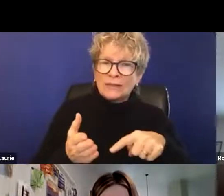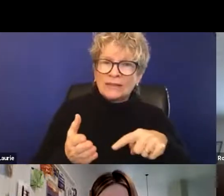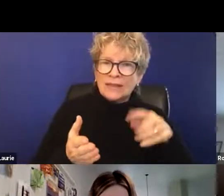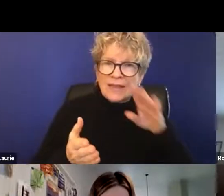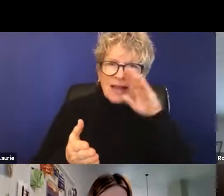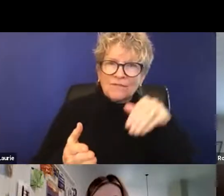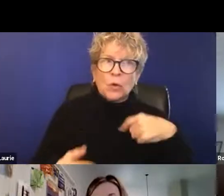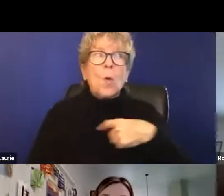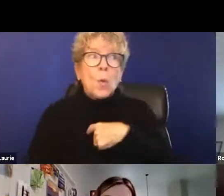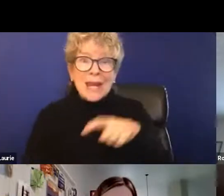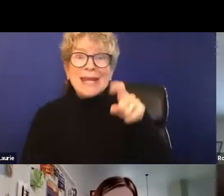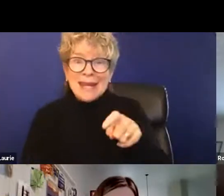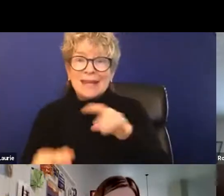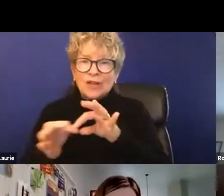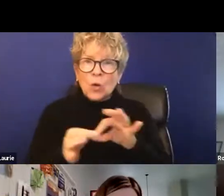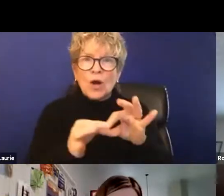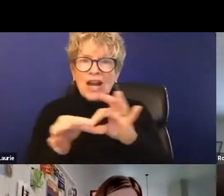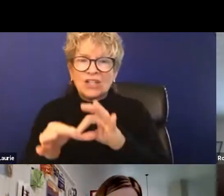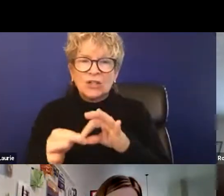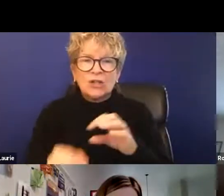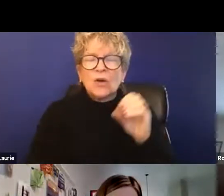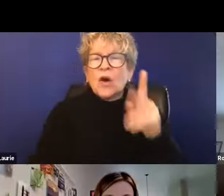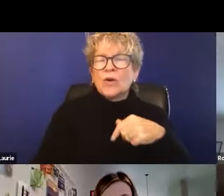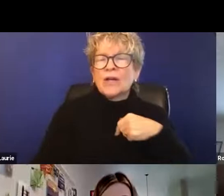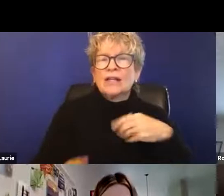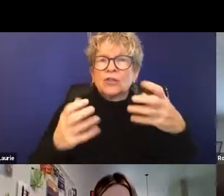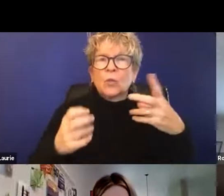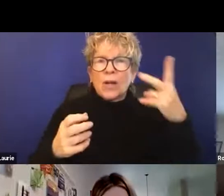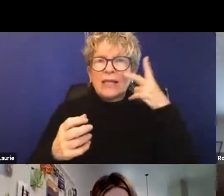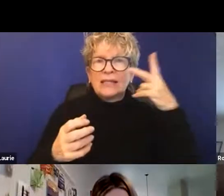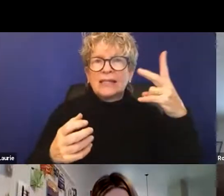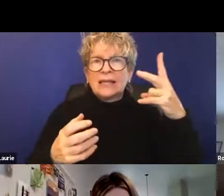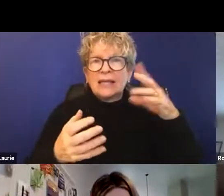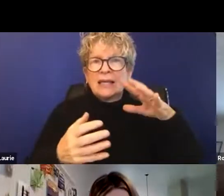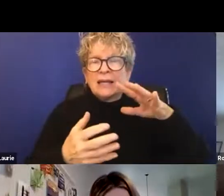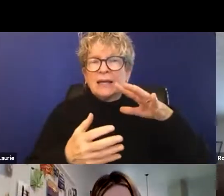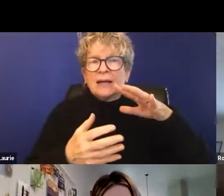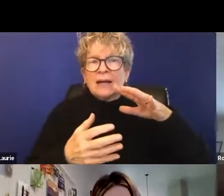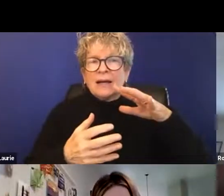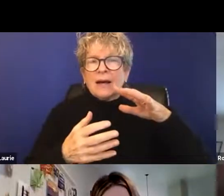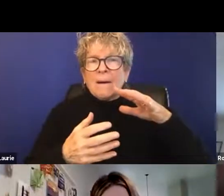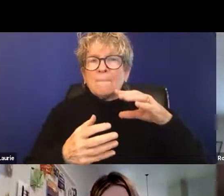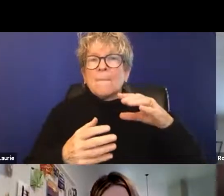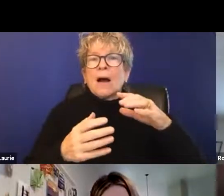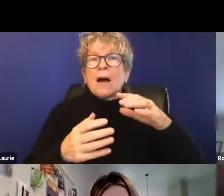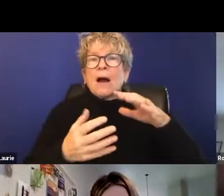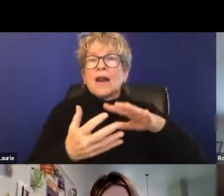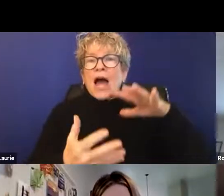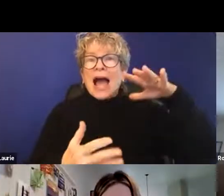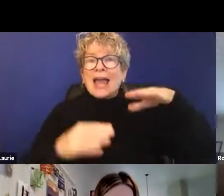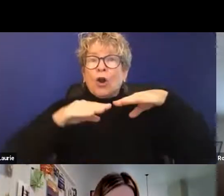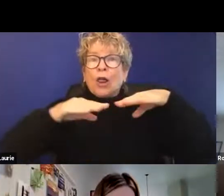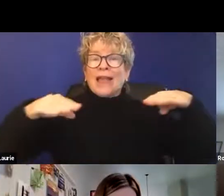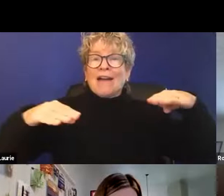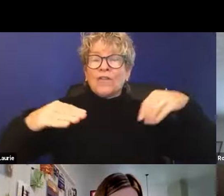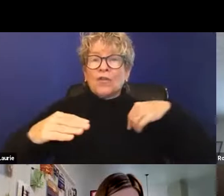Got it. Okay. We really do. Okay, so you would like to see some bigger level, and the solution here is coordination, better coordination, or the